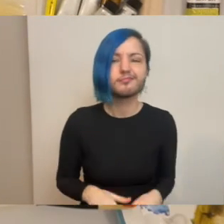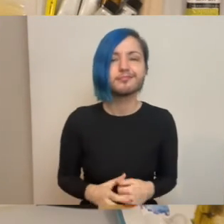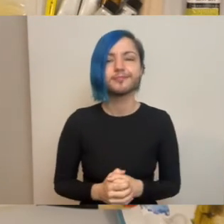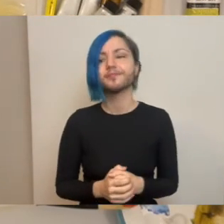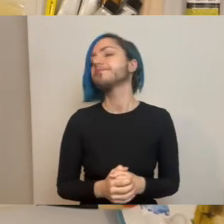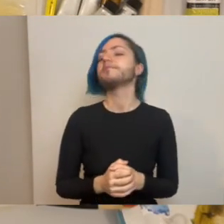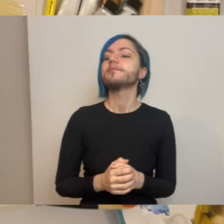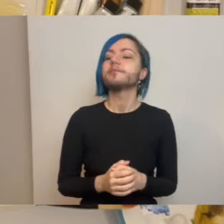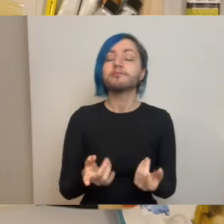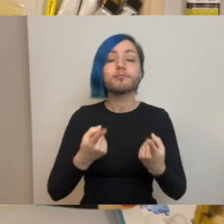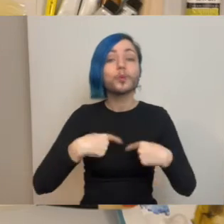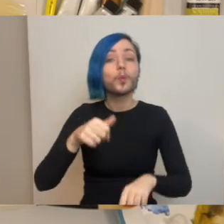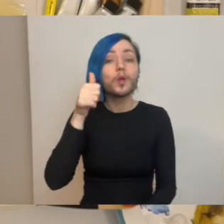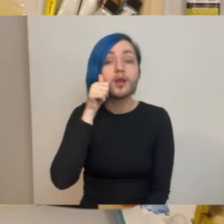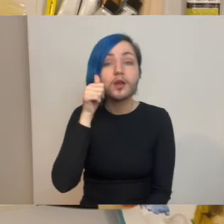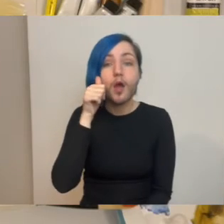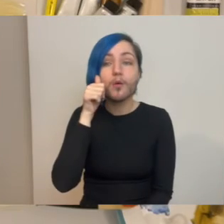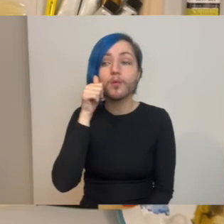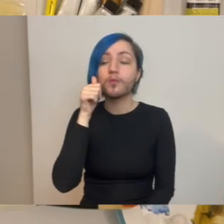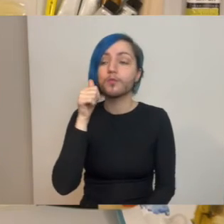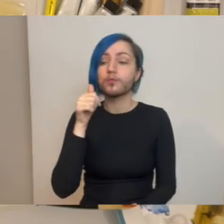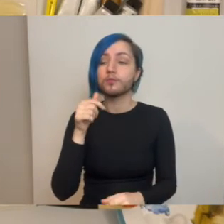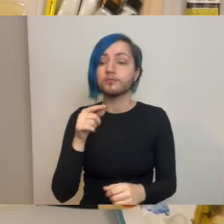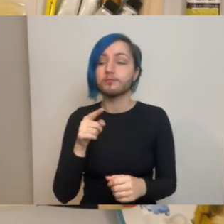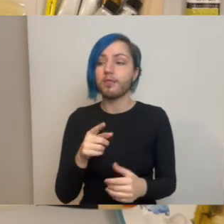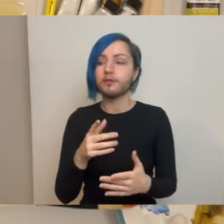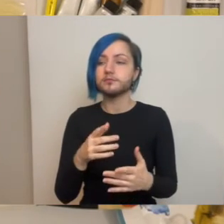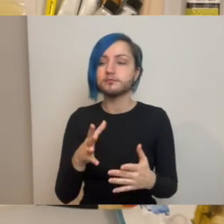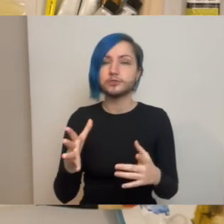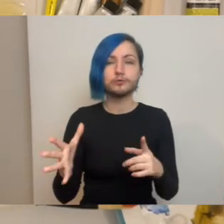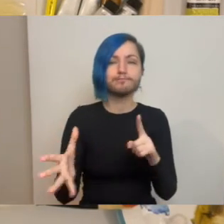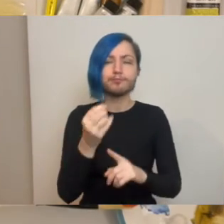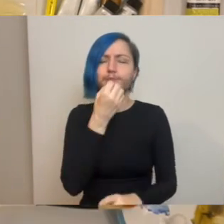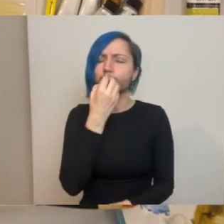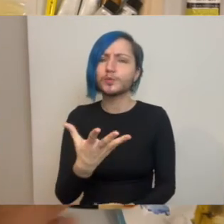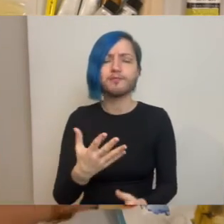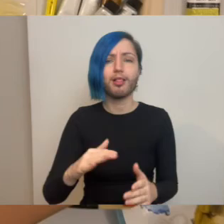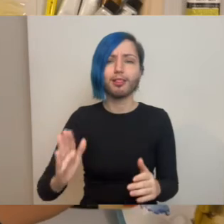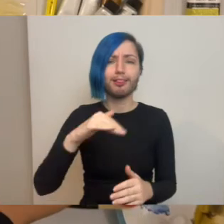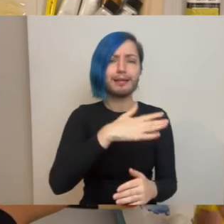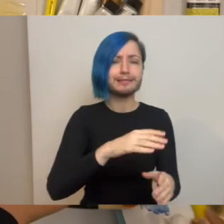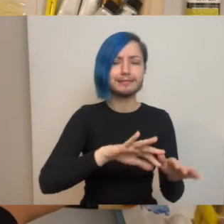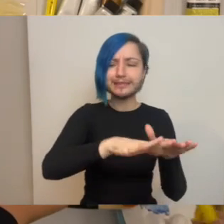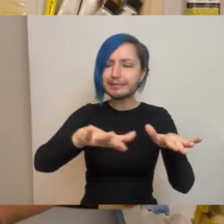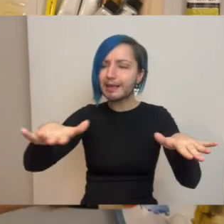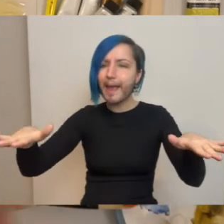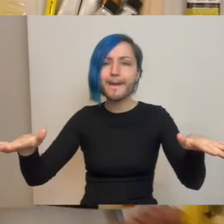That verdant green. And again, use your body and your arms not to feel like there's rules